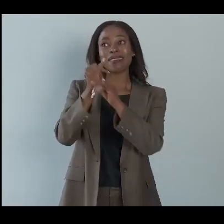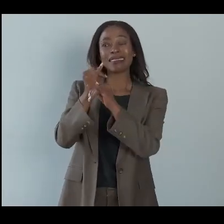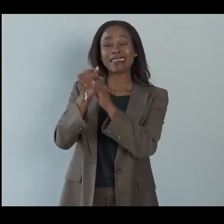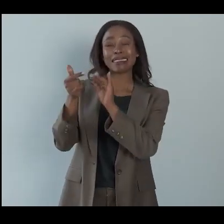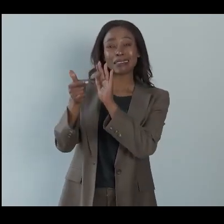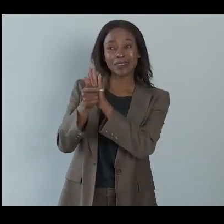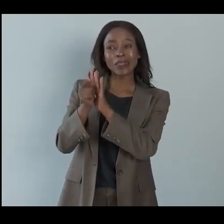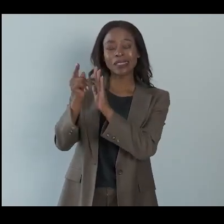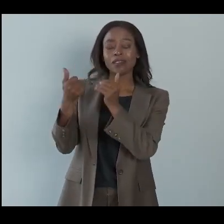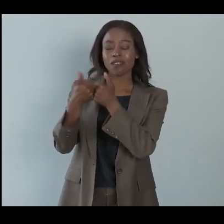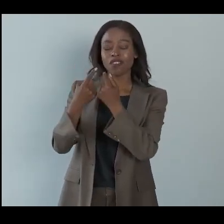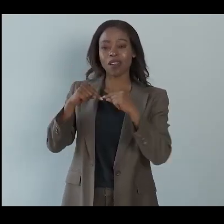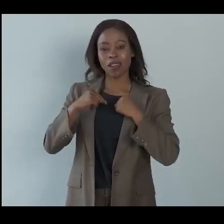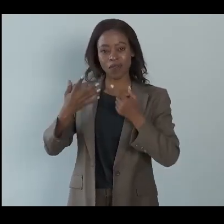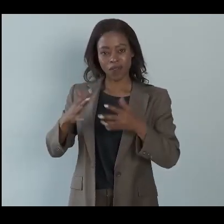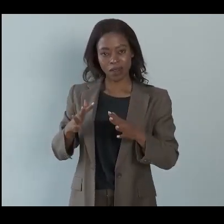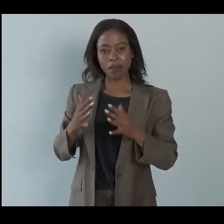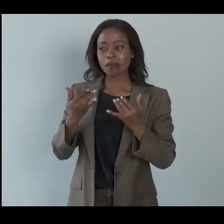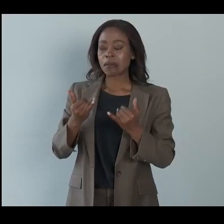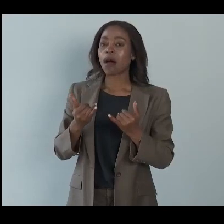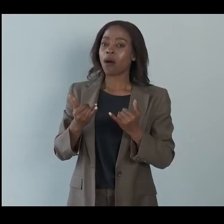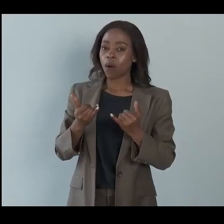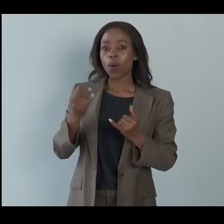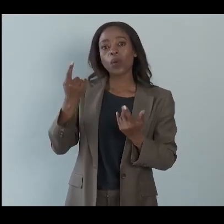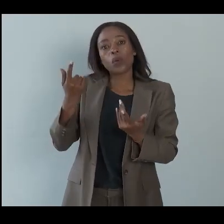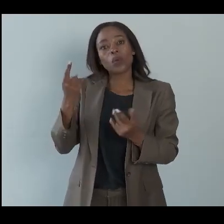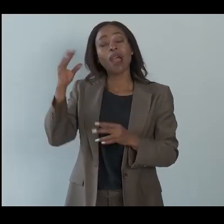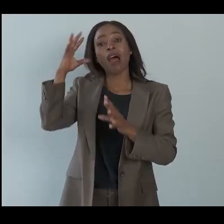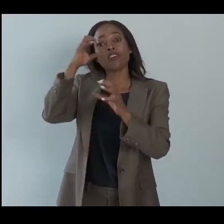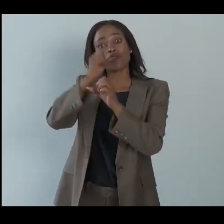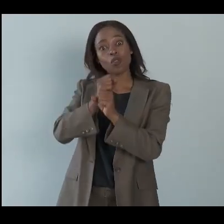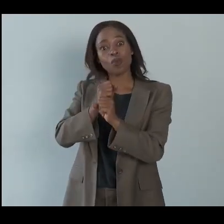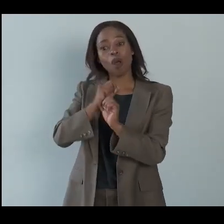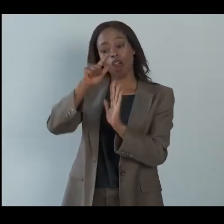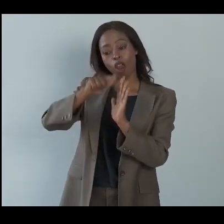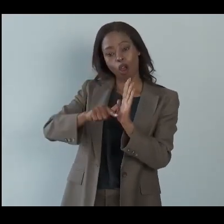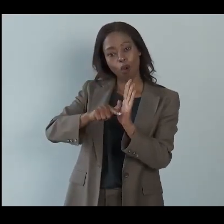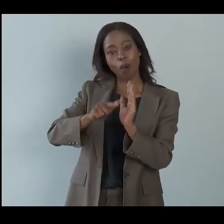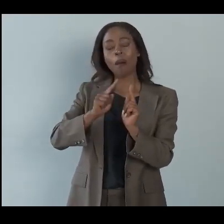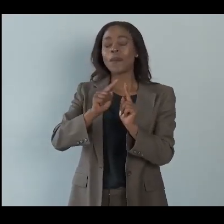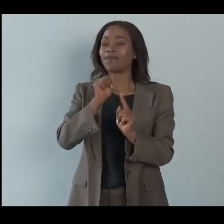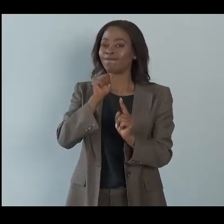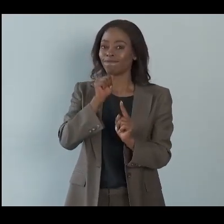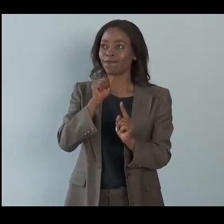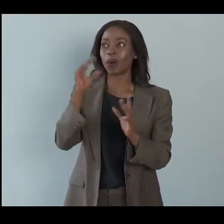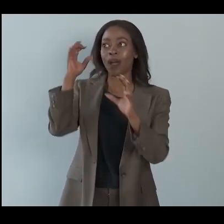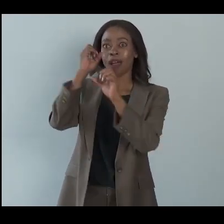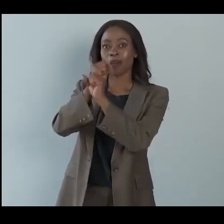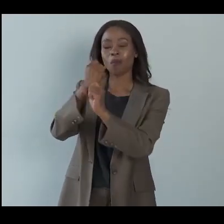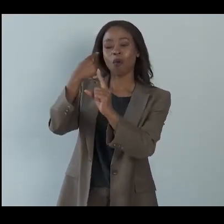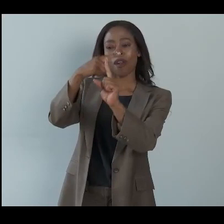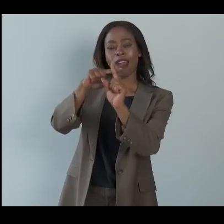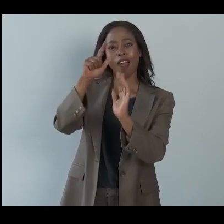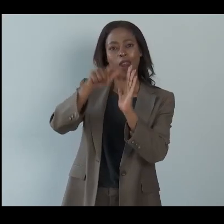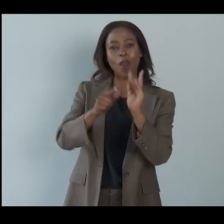changes. We therefore guided that revenue would be softer this year. Despite this, I am pleased to report that Altron FinTech managed to